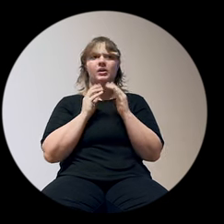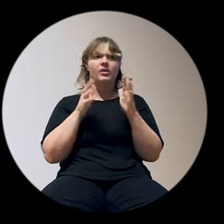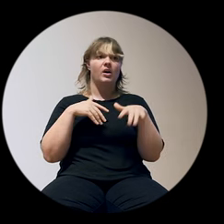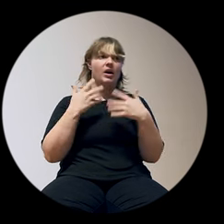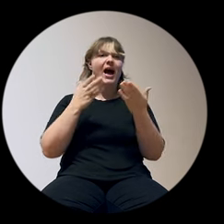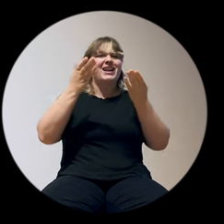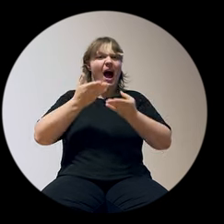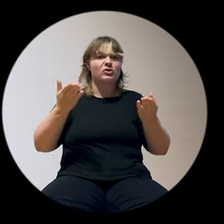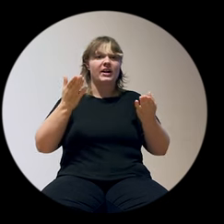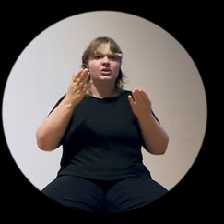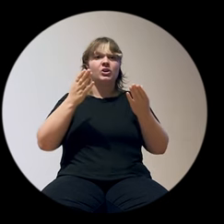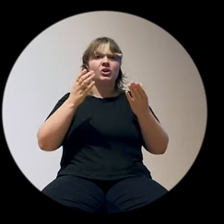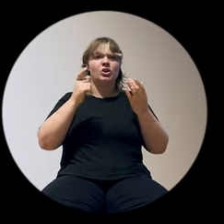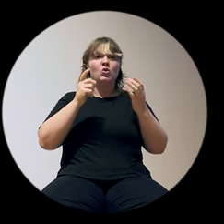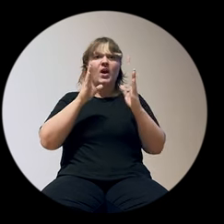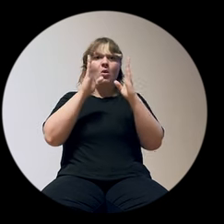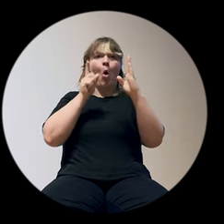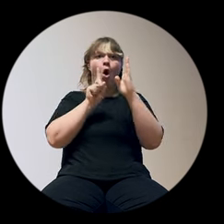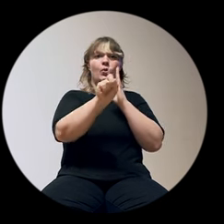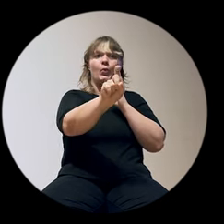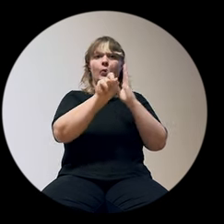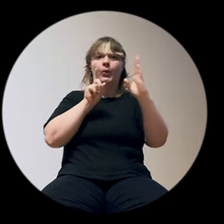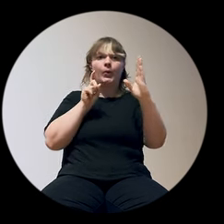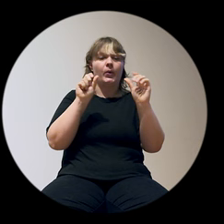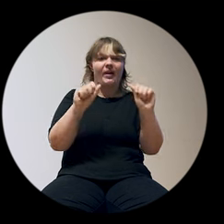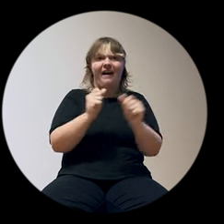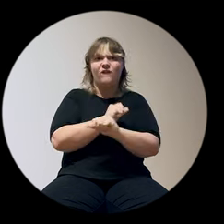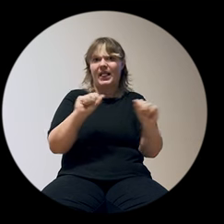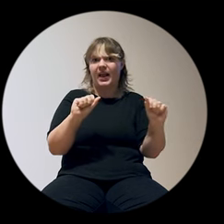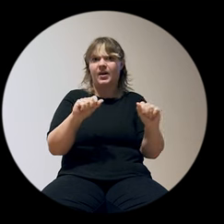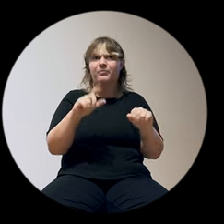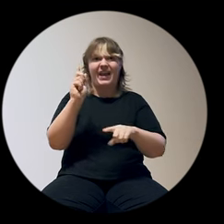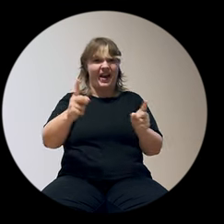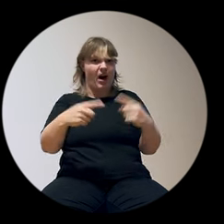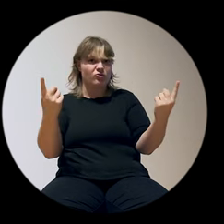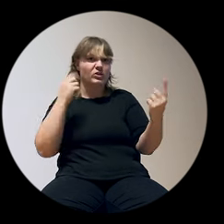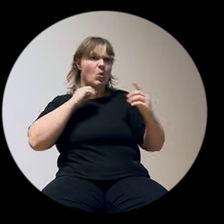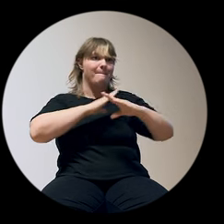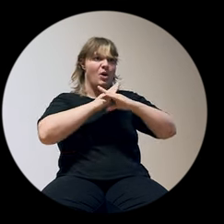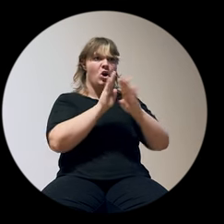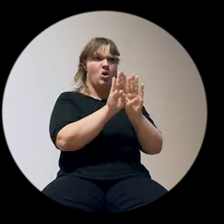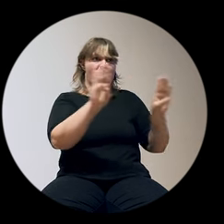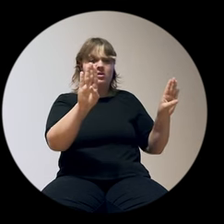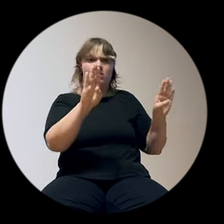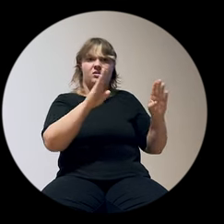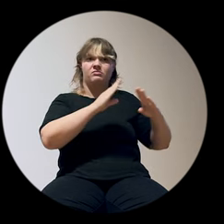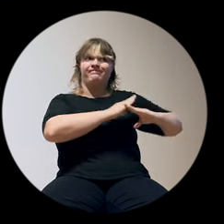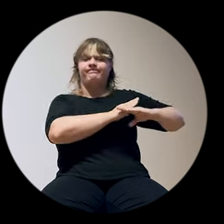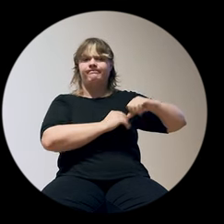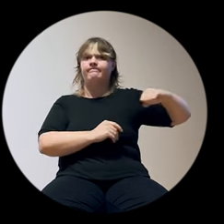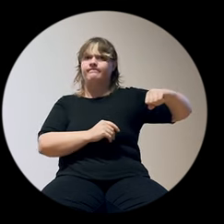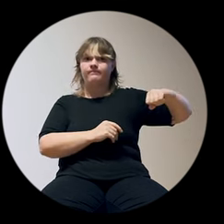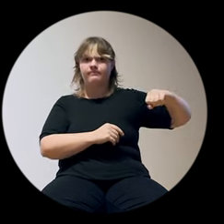an object you can pass through freely and move through freely, in contrast to a barrier that's meant to keep something or